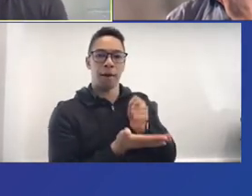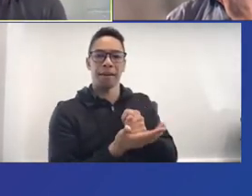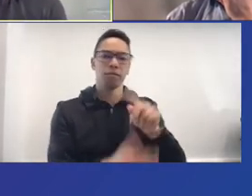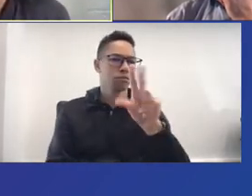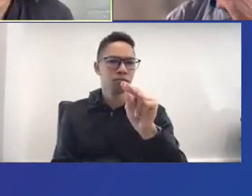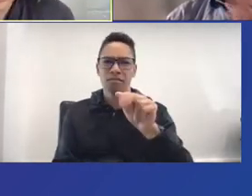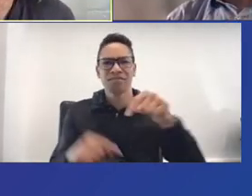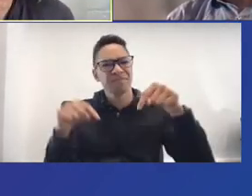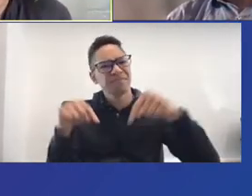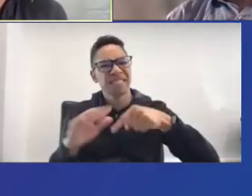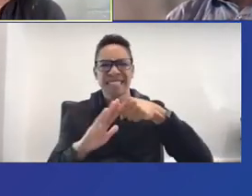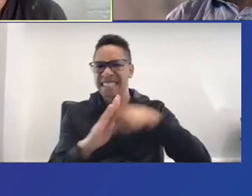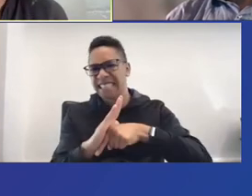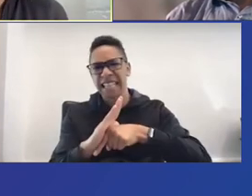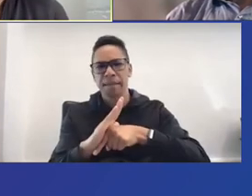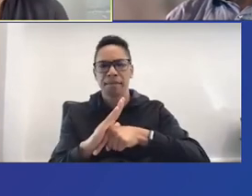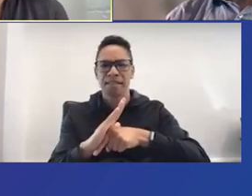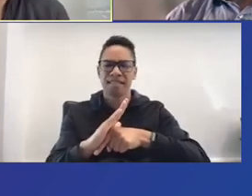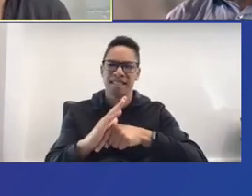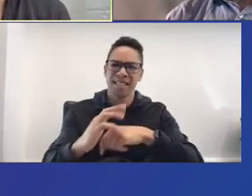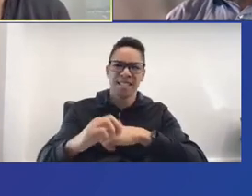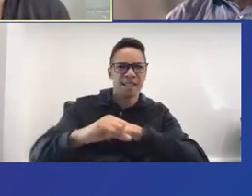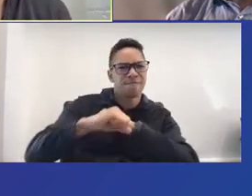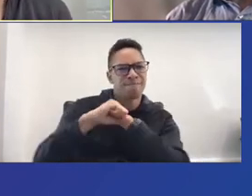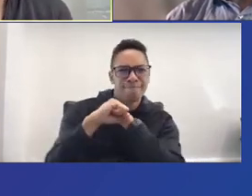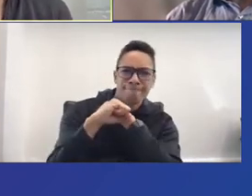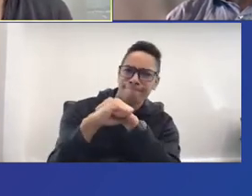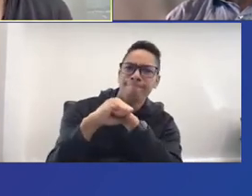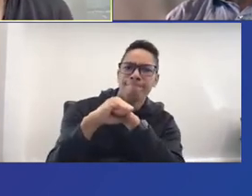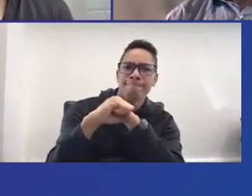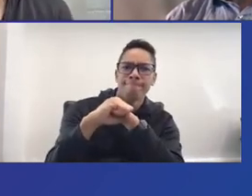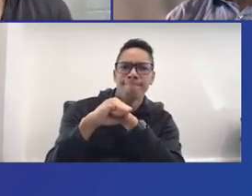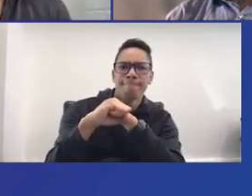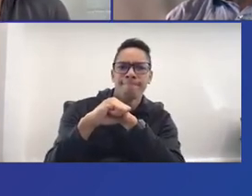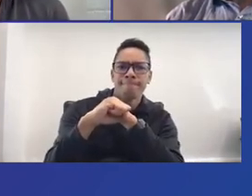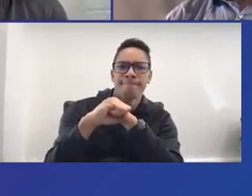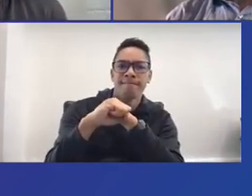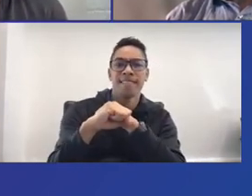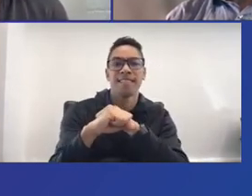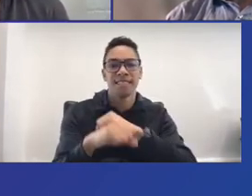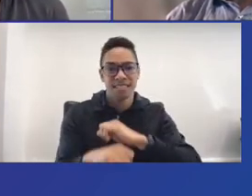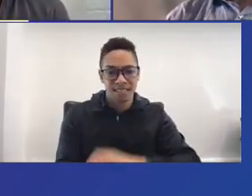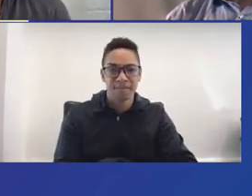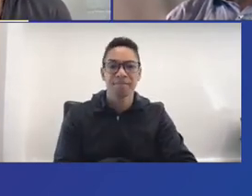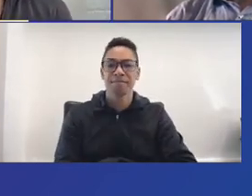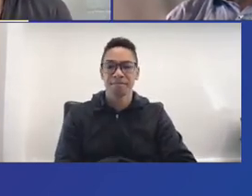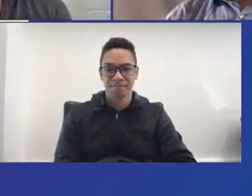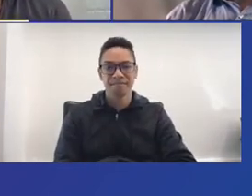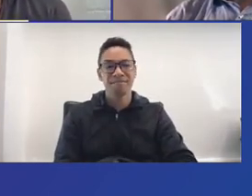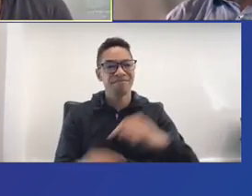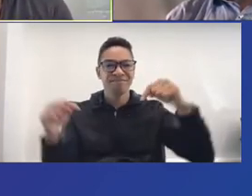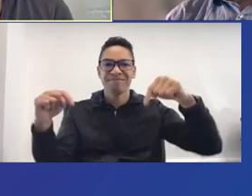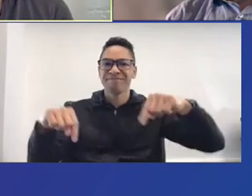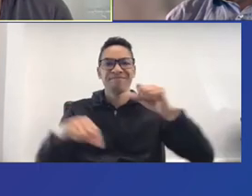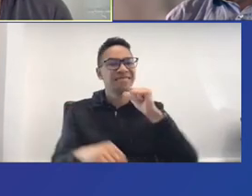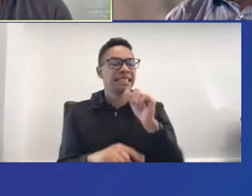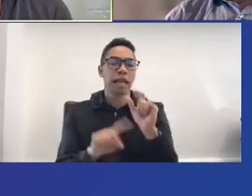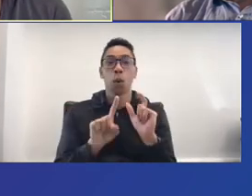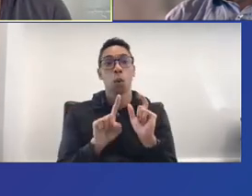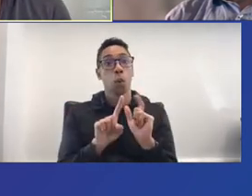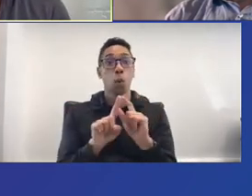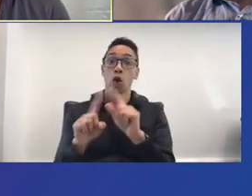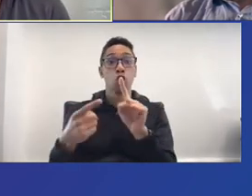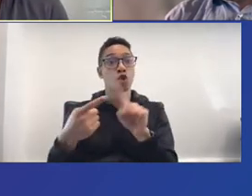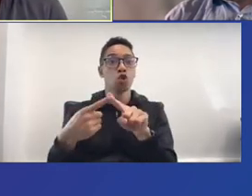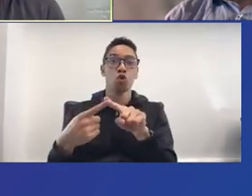and fiercely protected spaces. Yes. These are not words to